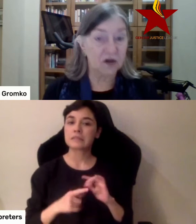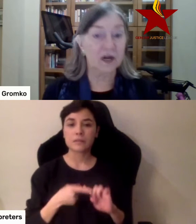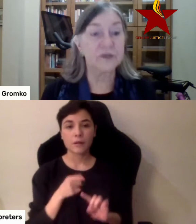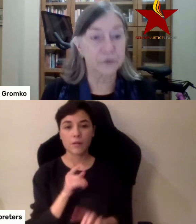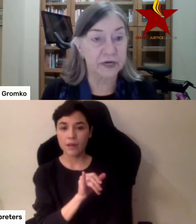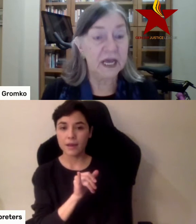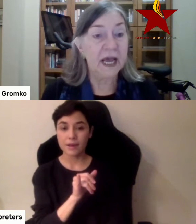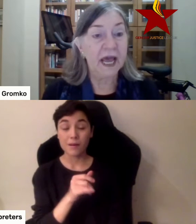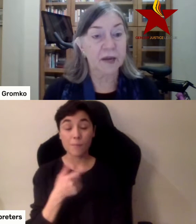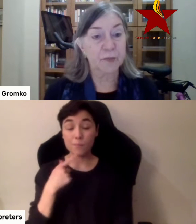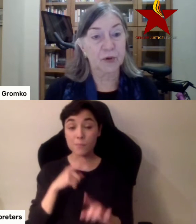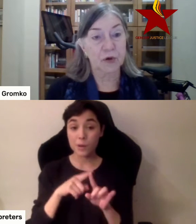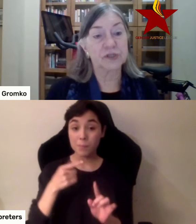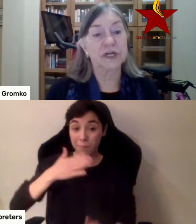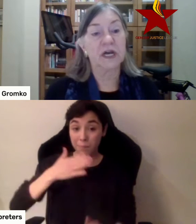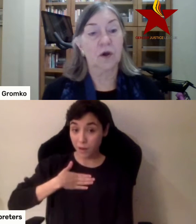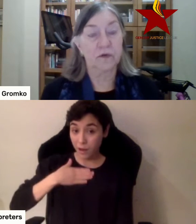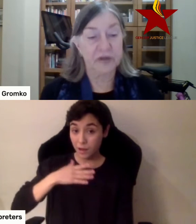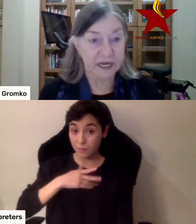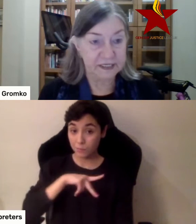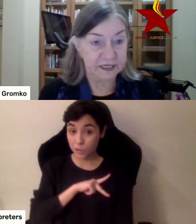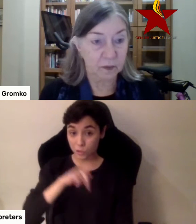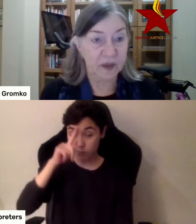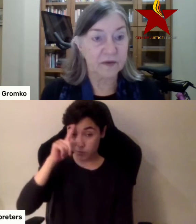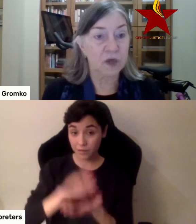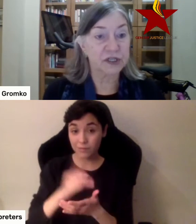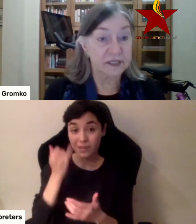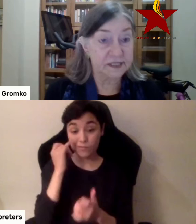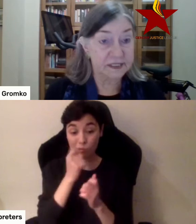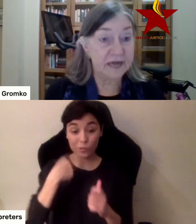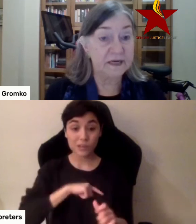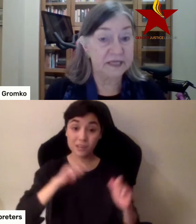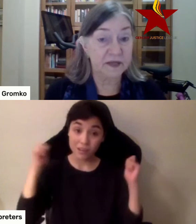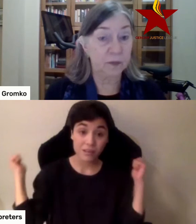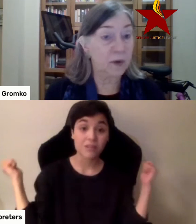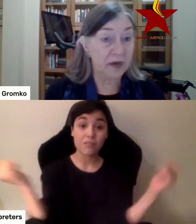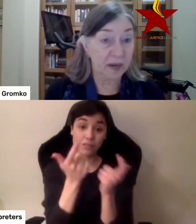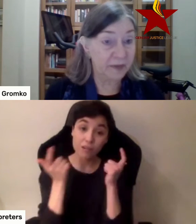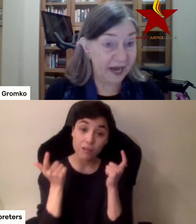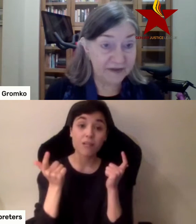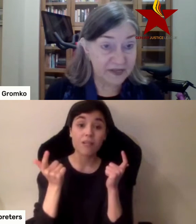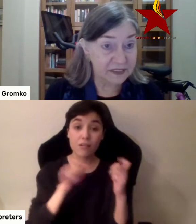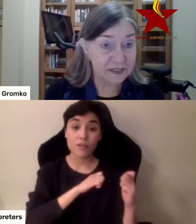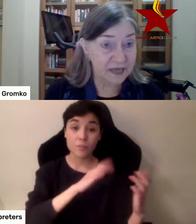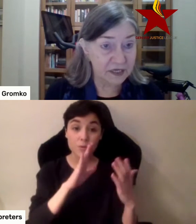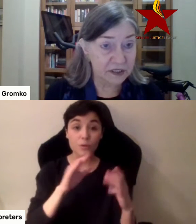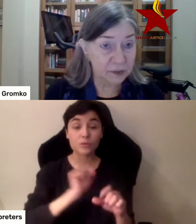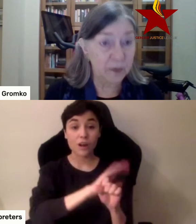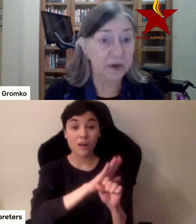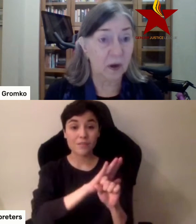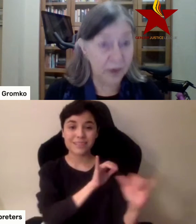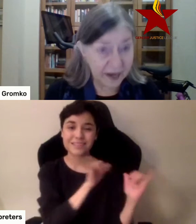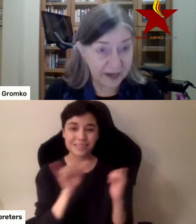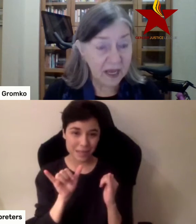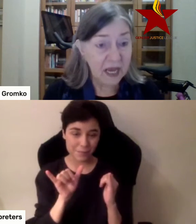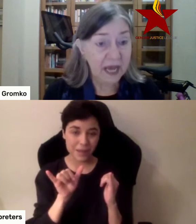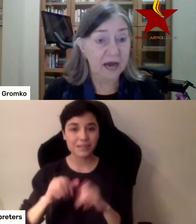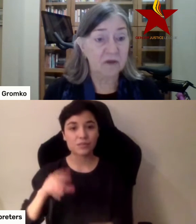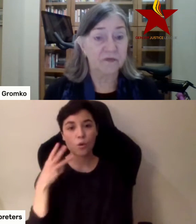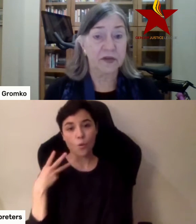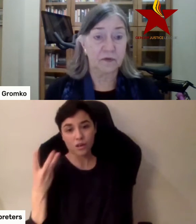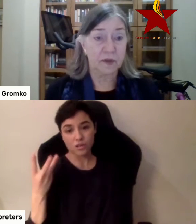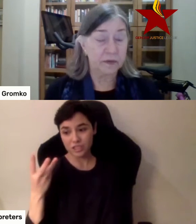the entire country had approached COVID-19 the way that Washington State did, that we would not be having these discussions. We would